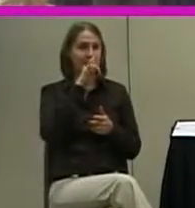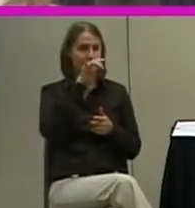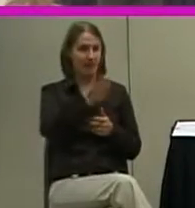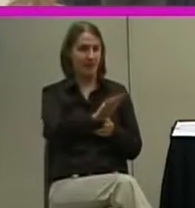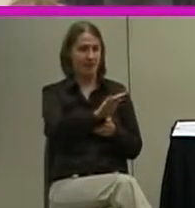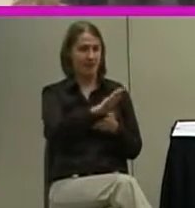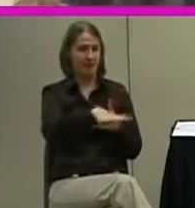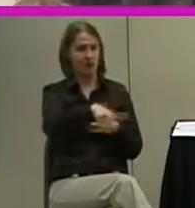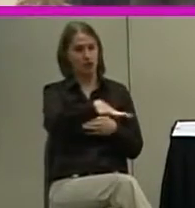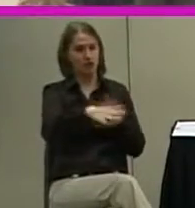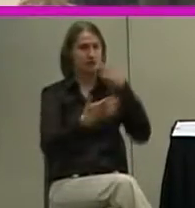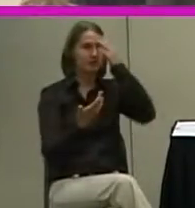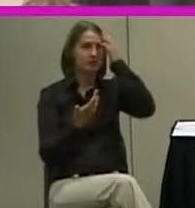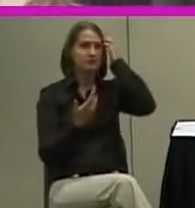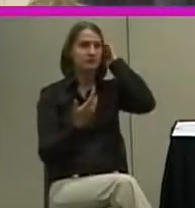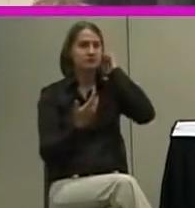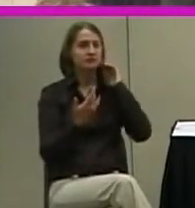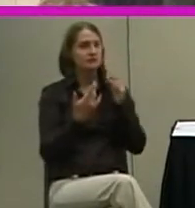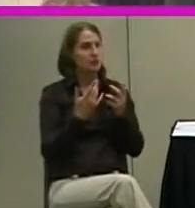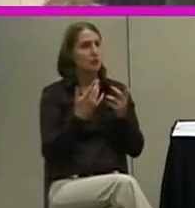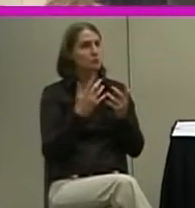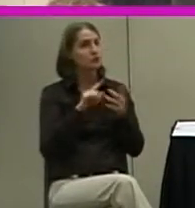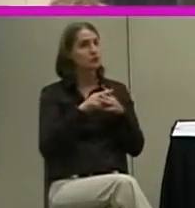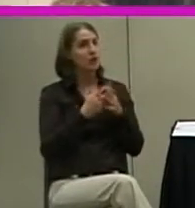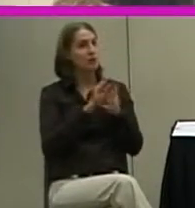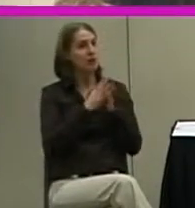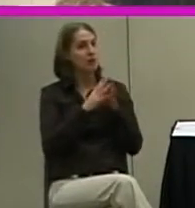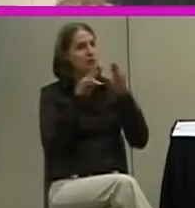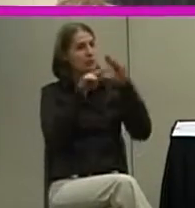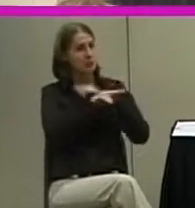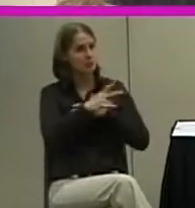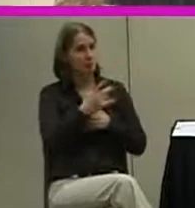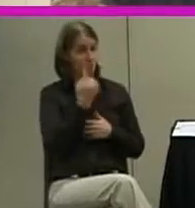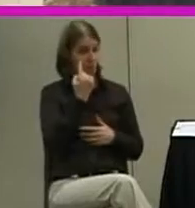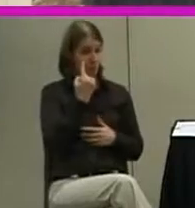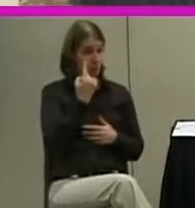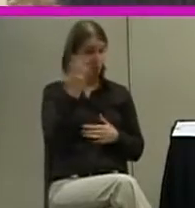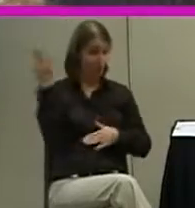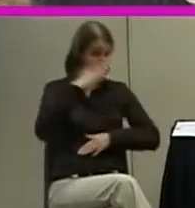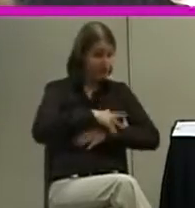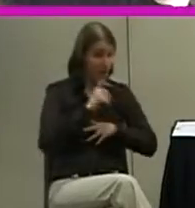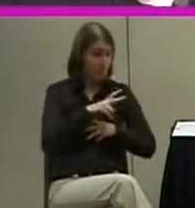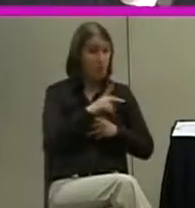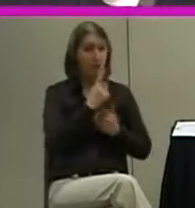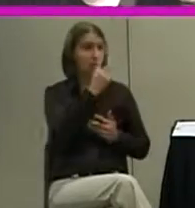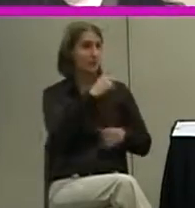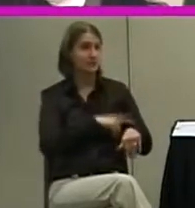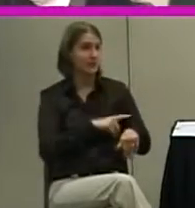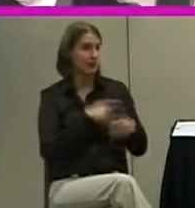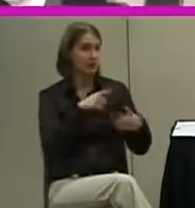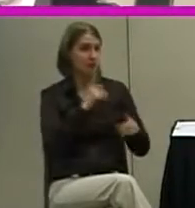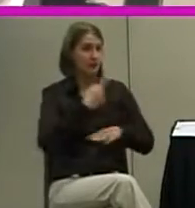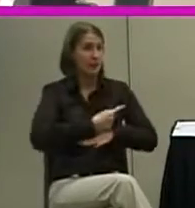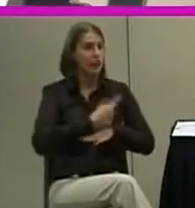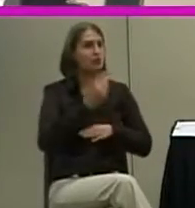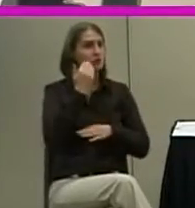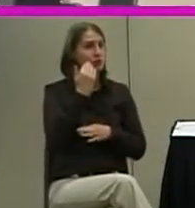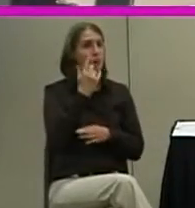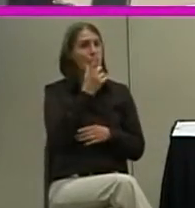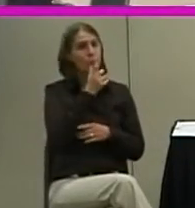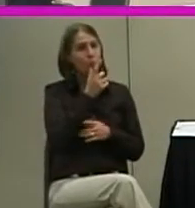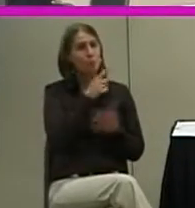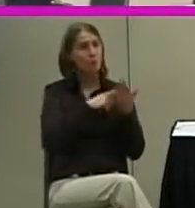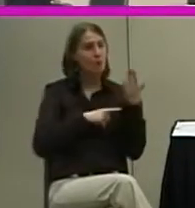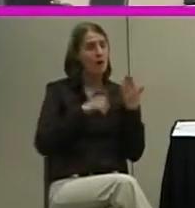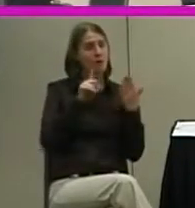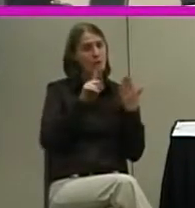out what's predictable. When? Is it all day or just at particular times during the day? And once we know who, what, when, where, and